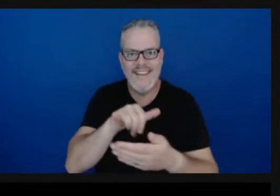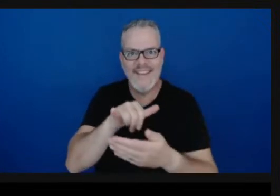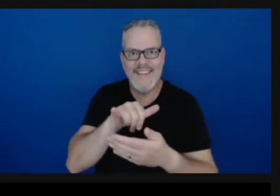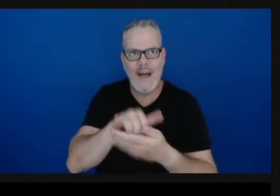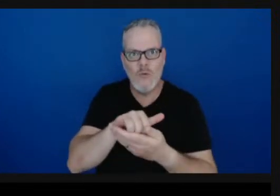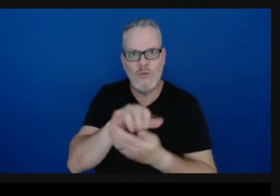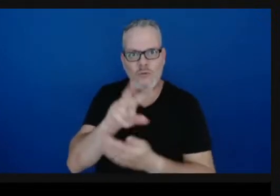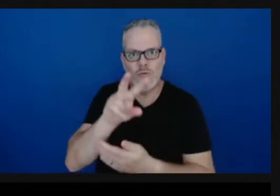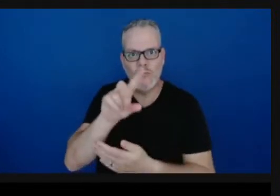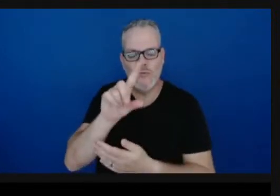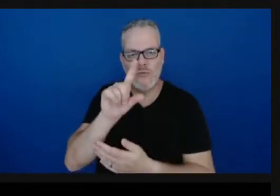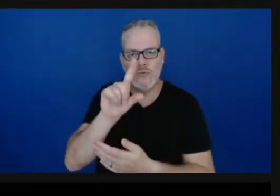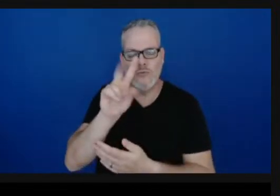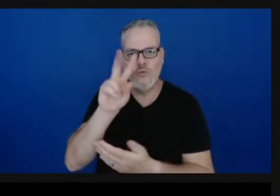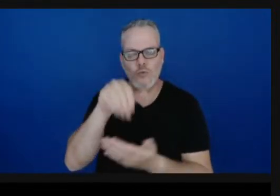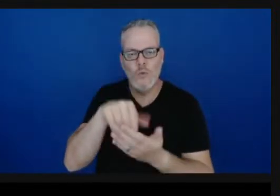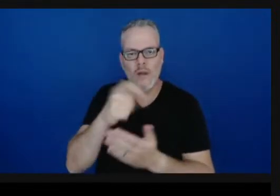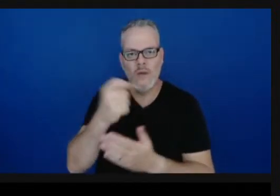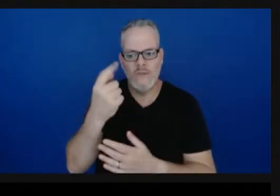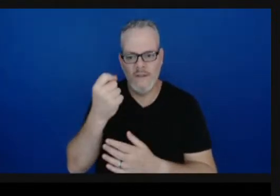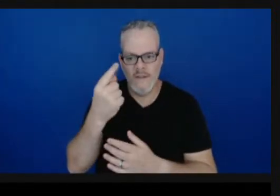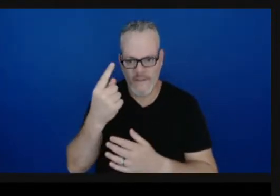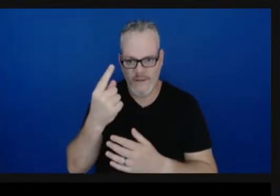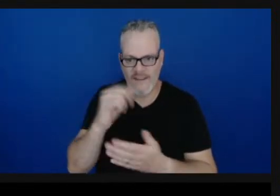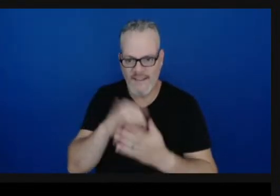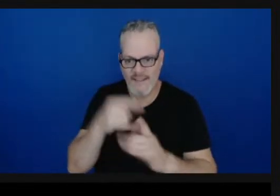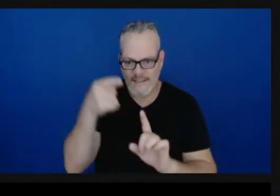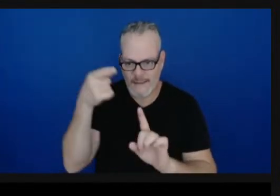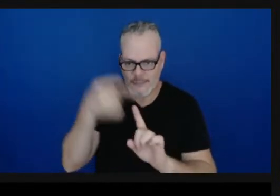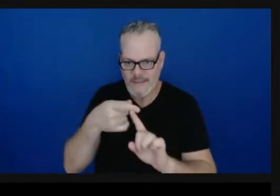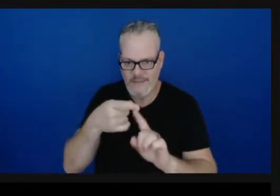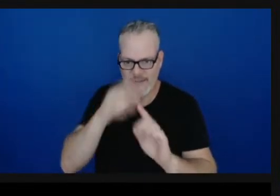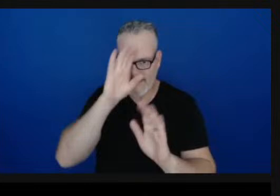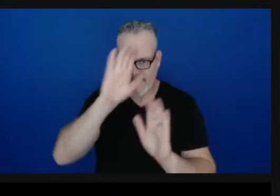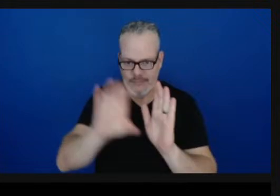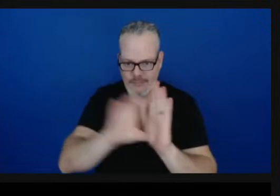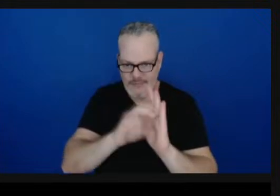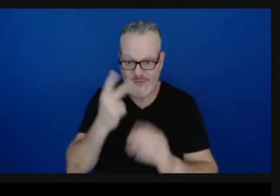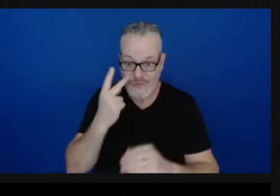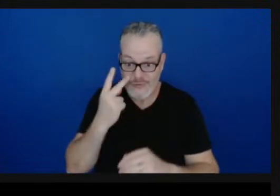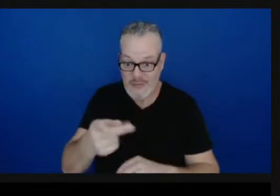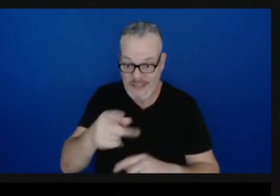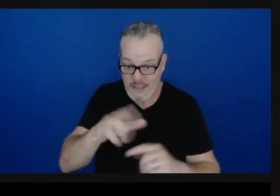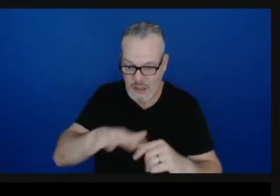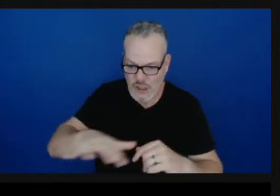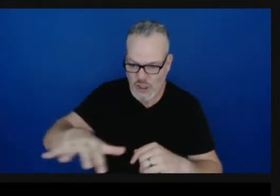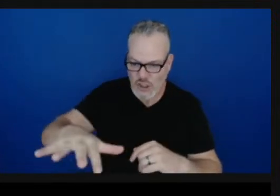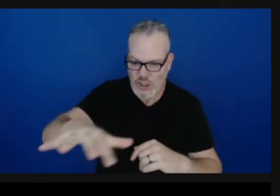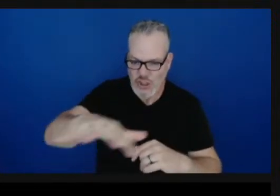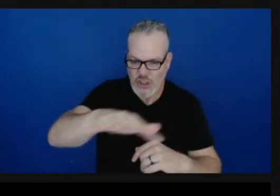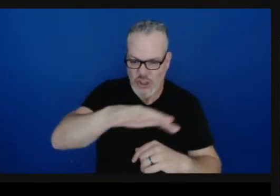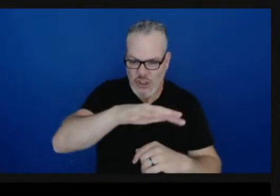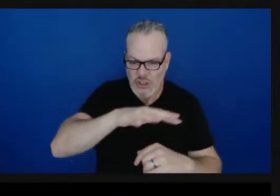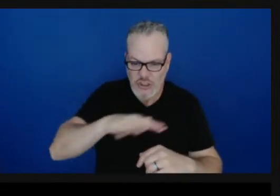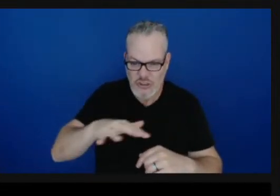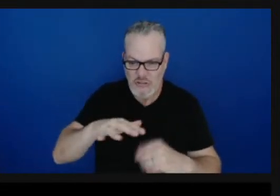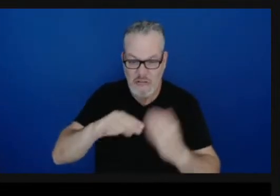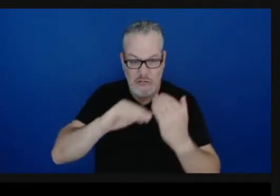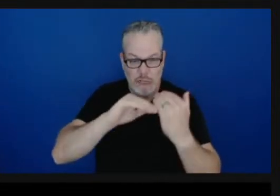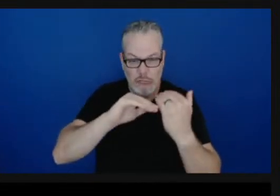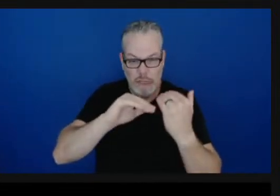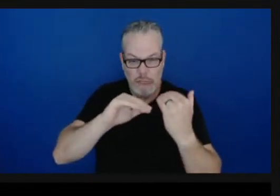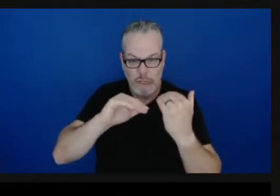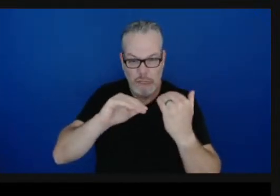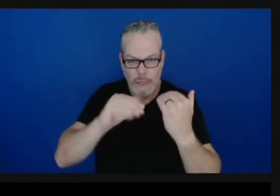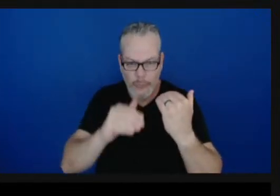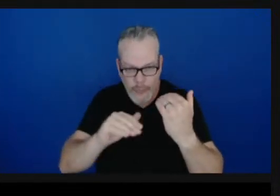2011. And relative to that, in this particular image, you can see that the flow has not quite reached that. And so